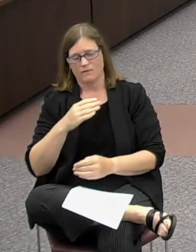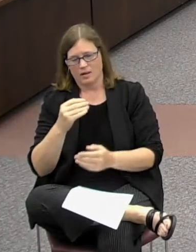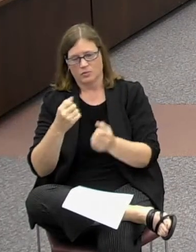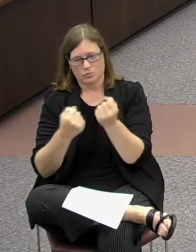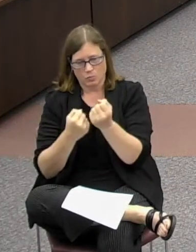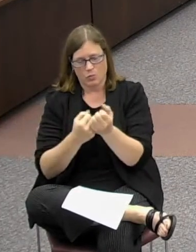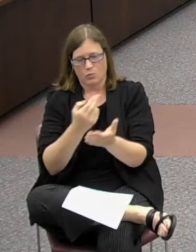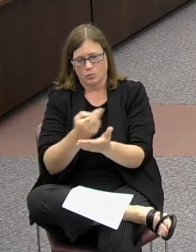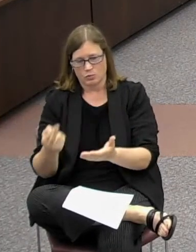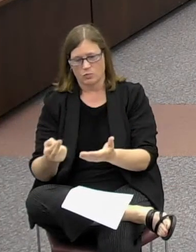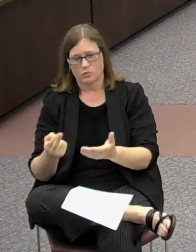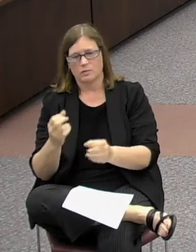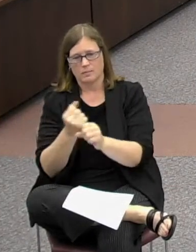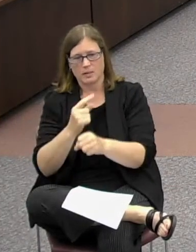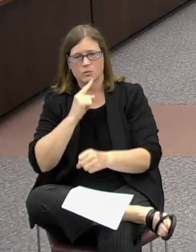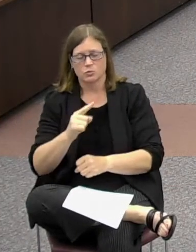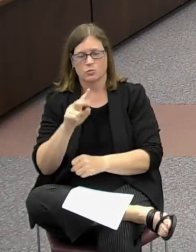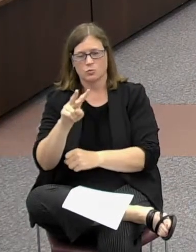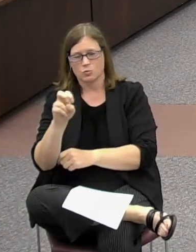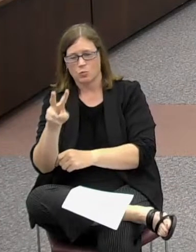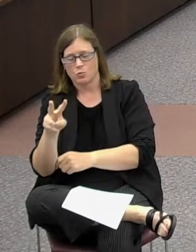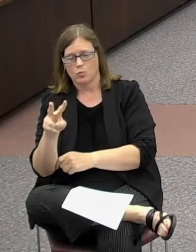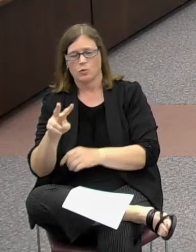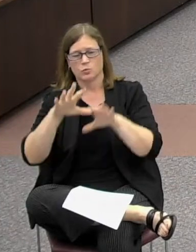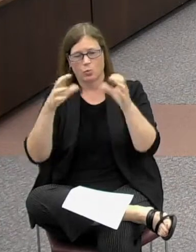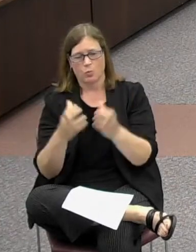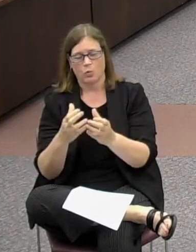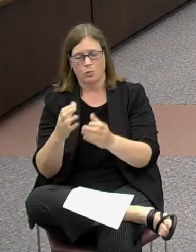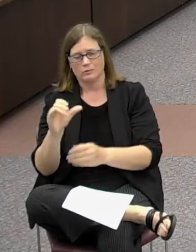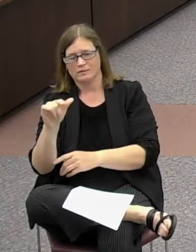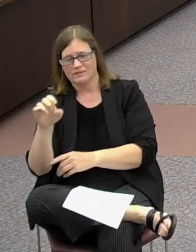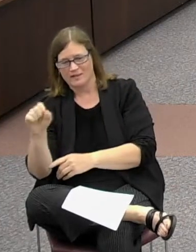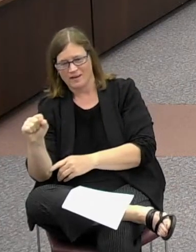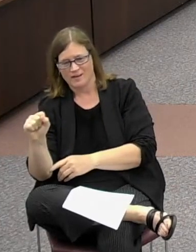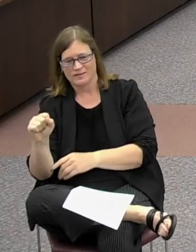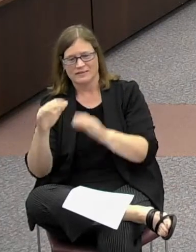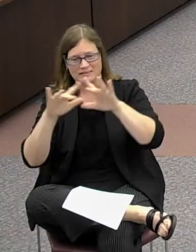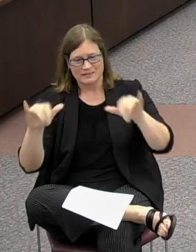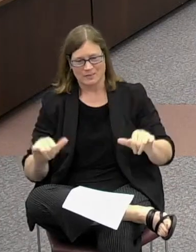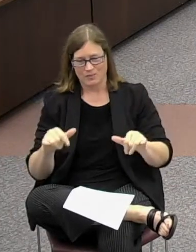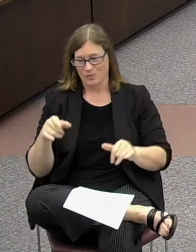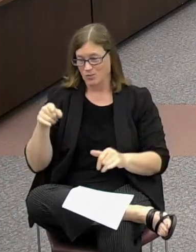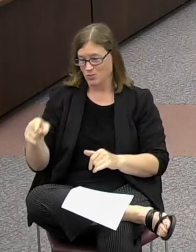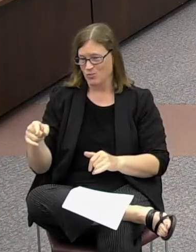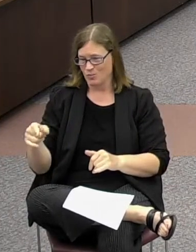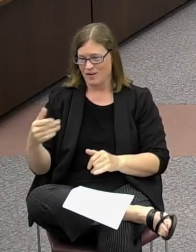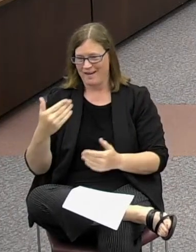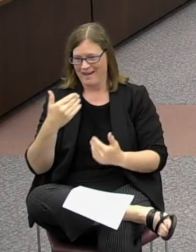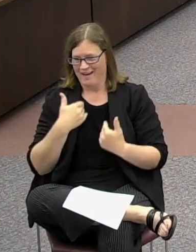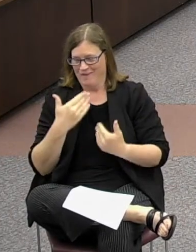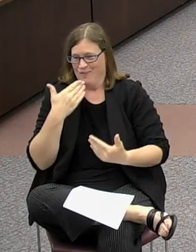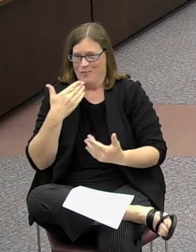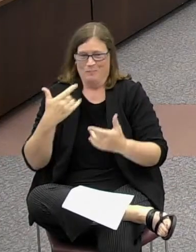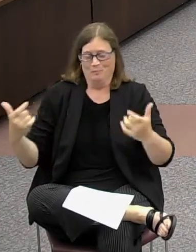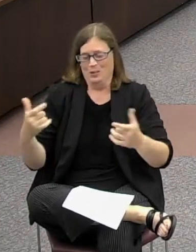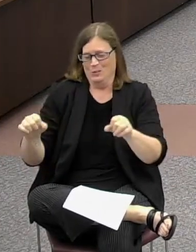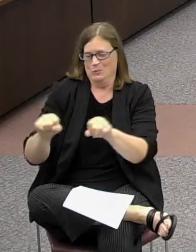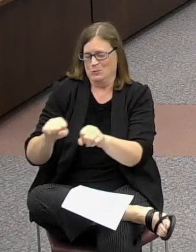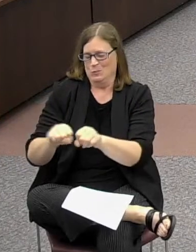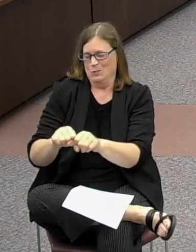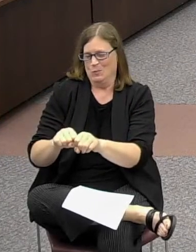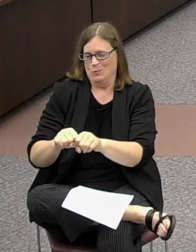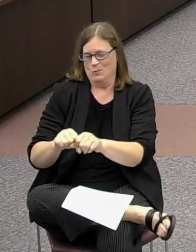District 202 a world-class public school system. You have some big shoes to fill. I'm sure predecessor is sitting out there in the audience enjoying himself